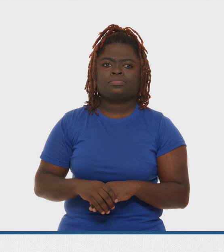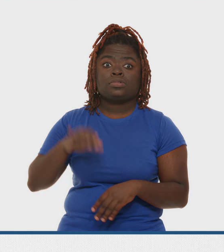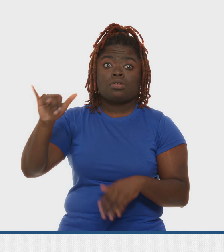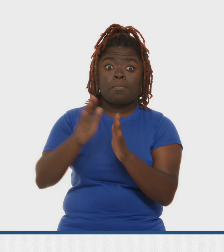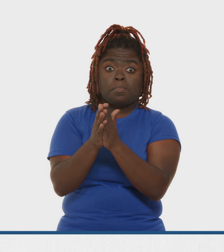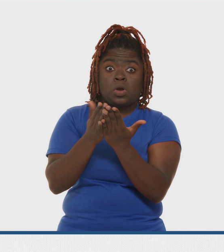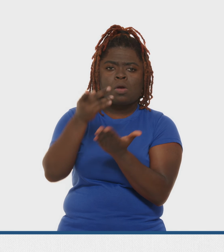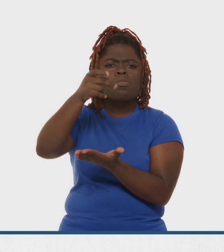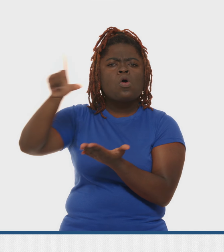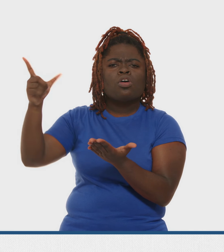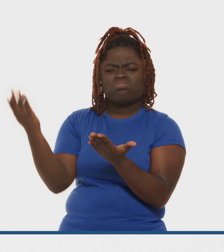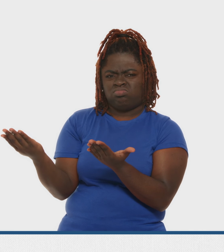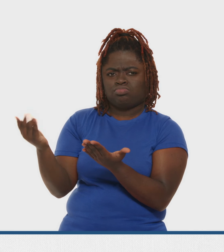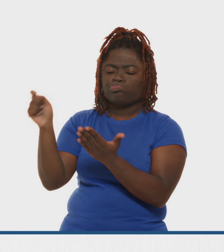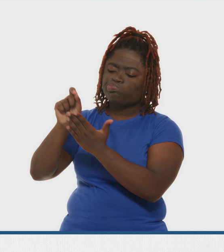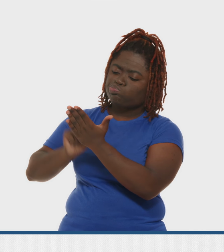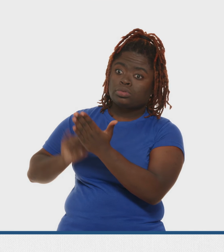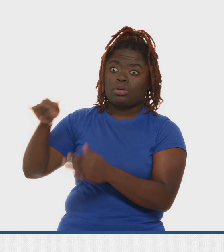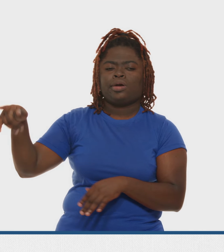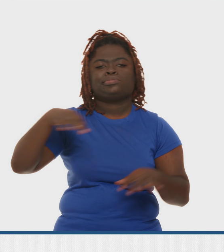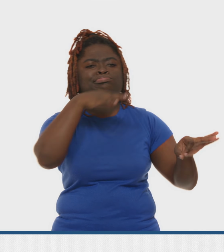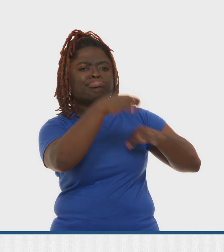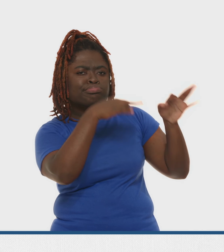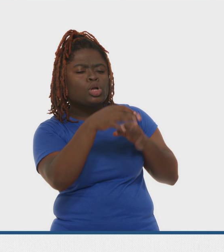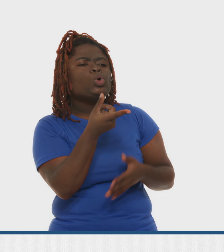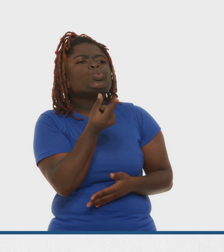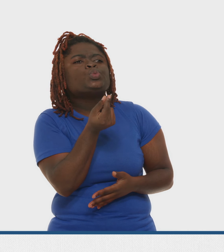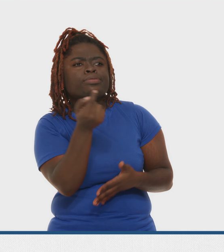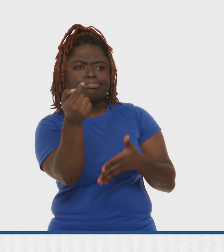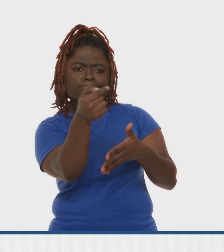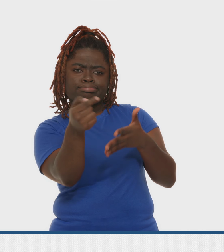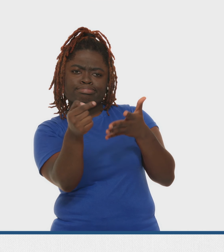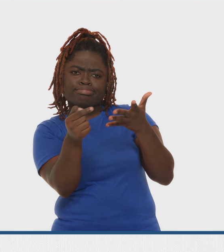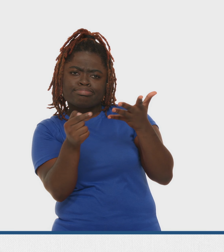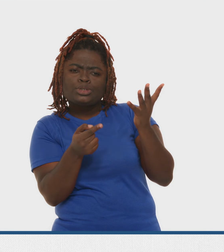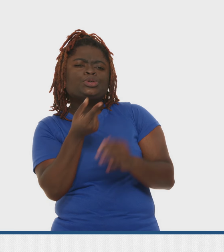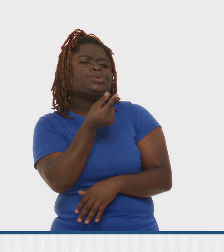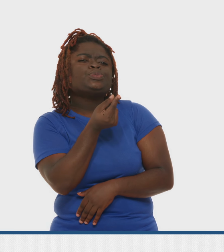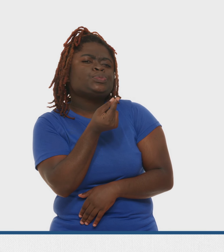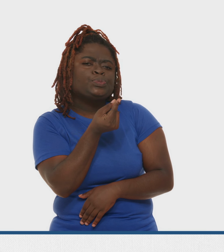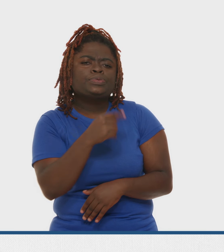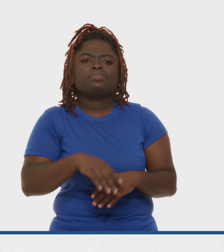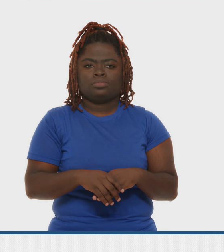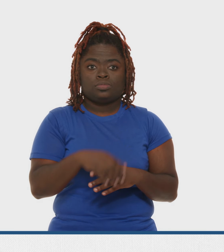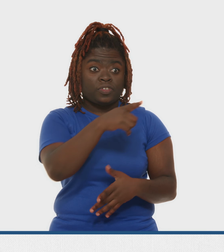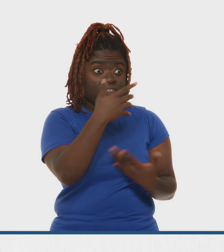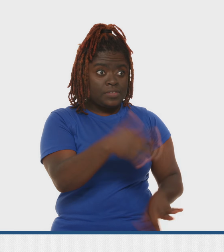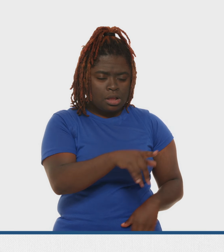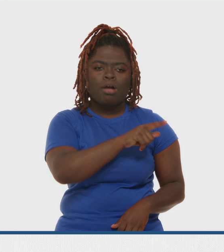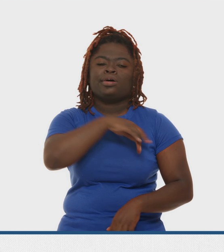the elector. The poll clerk then records the relevant information in the poll book. The presiding officer